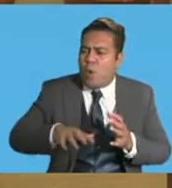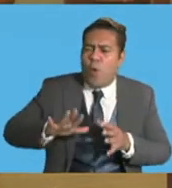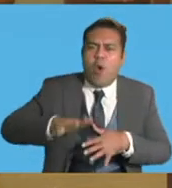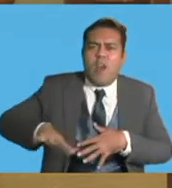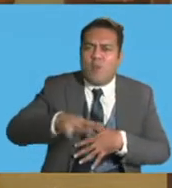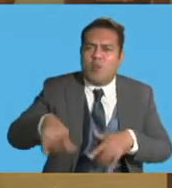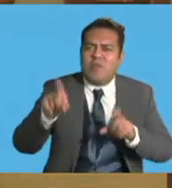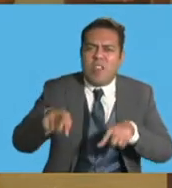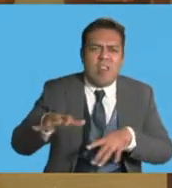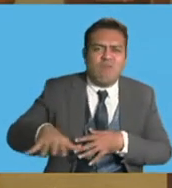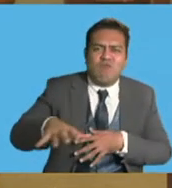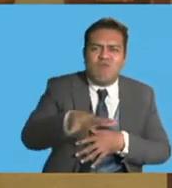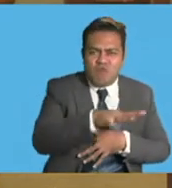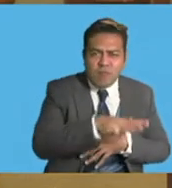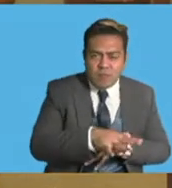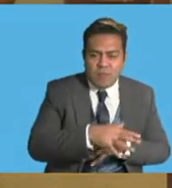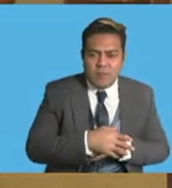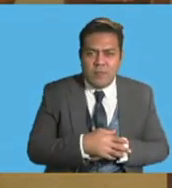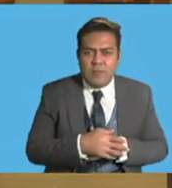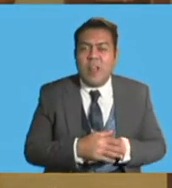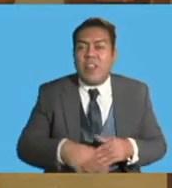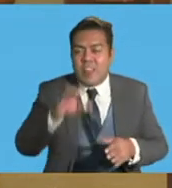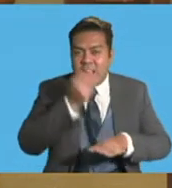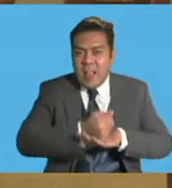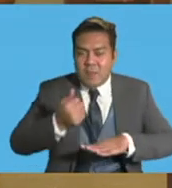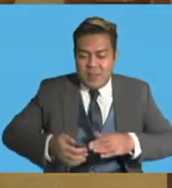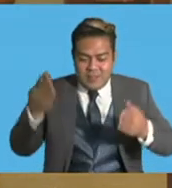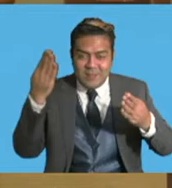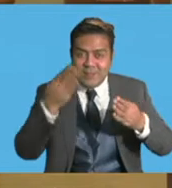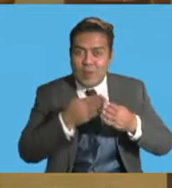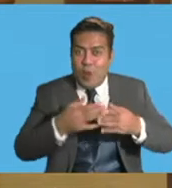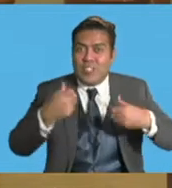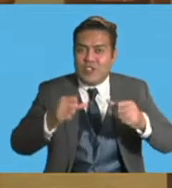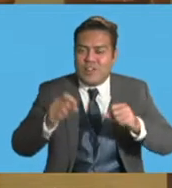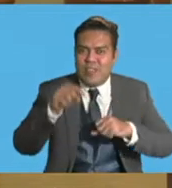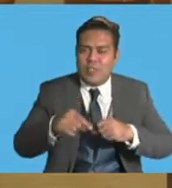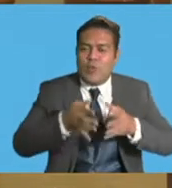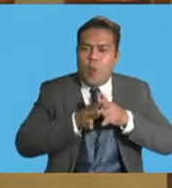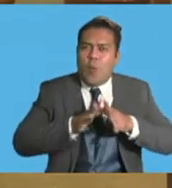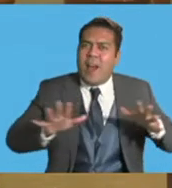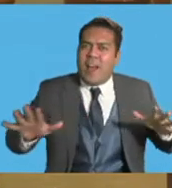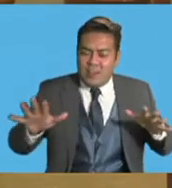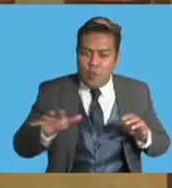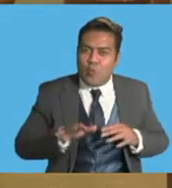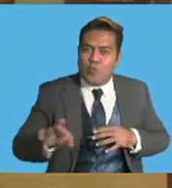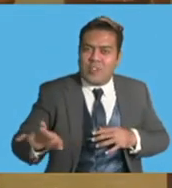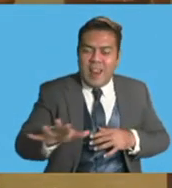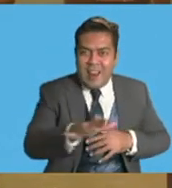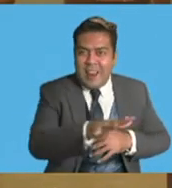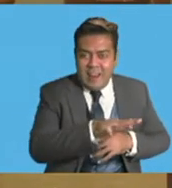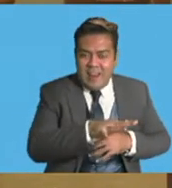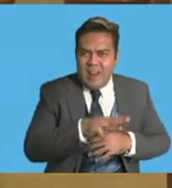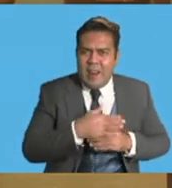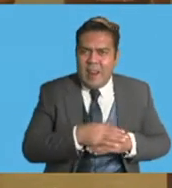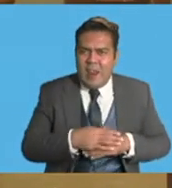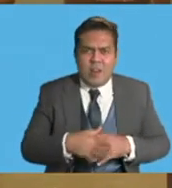location. The government aims to achieve this through a wide-reaching and holistic approach, from the provision